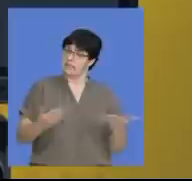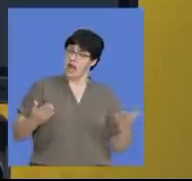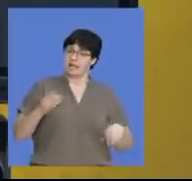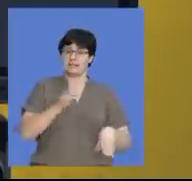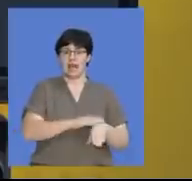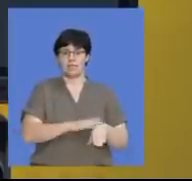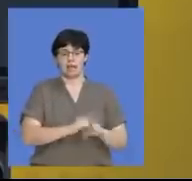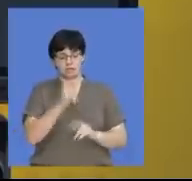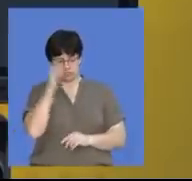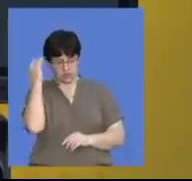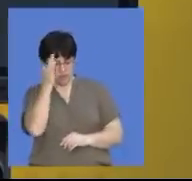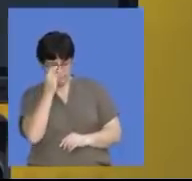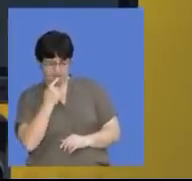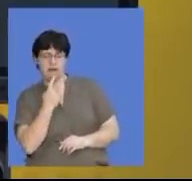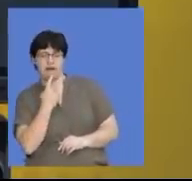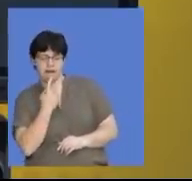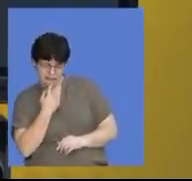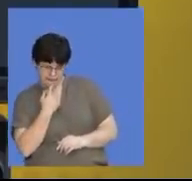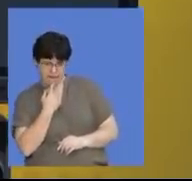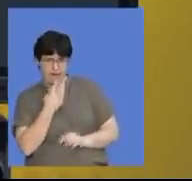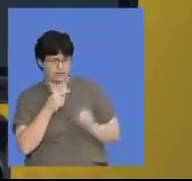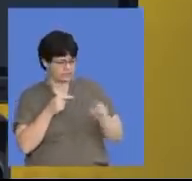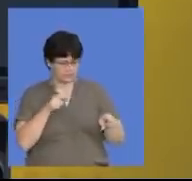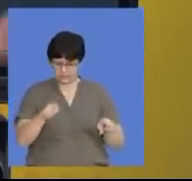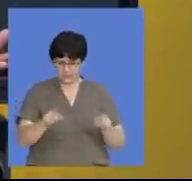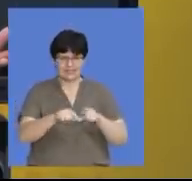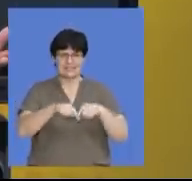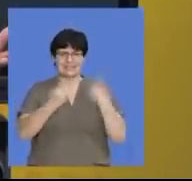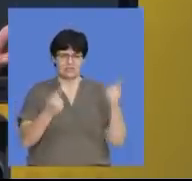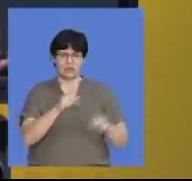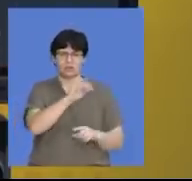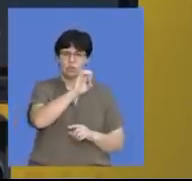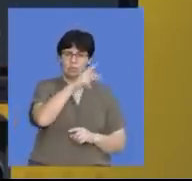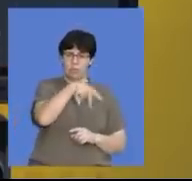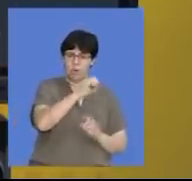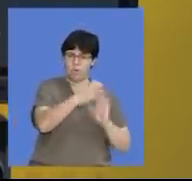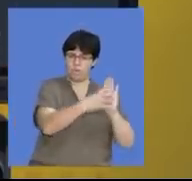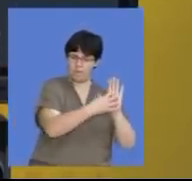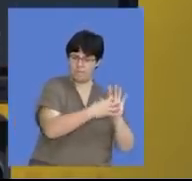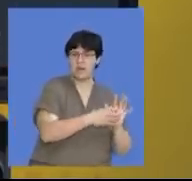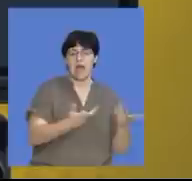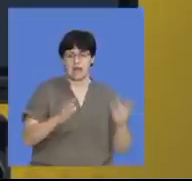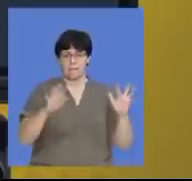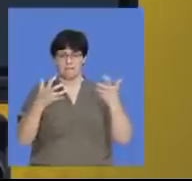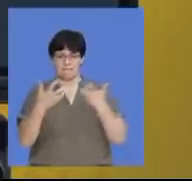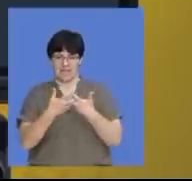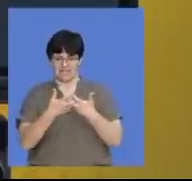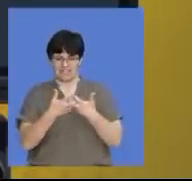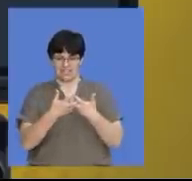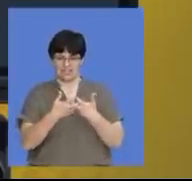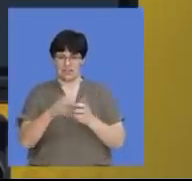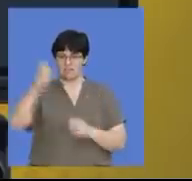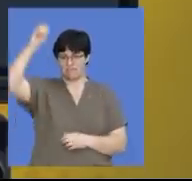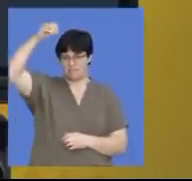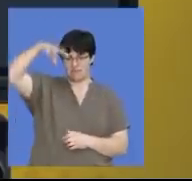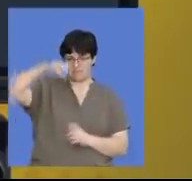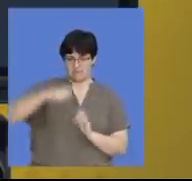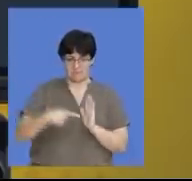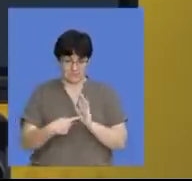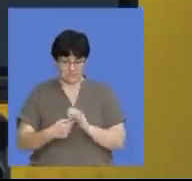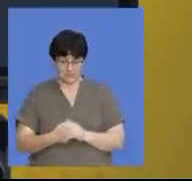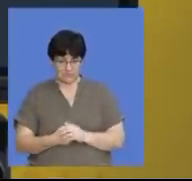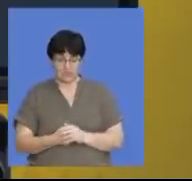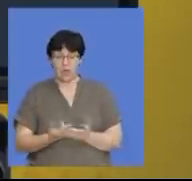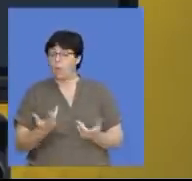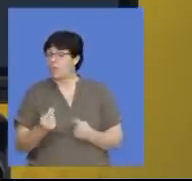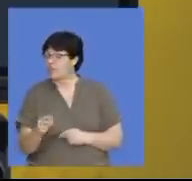to familiarize yourself with the different features on your topographical map and match them to the photograph. With